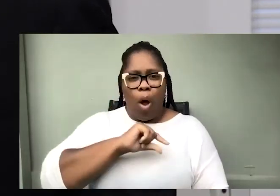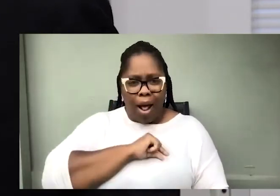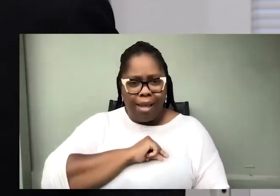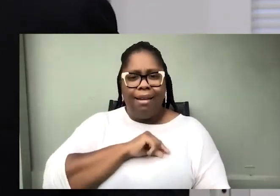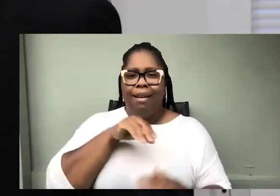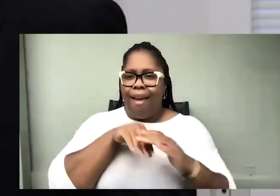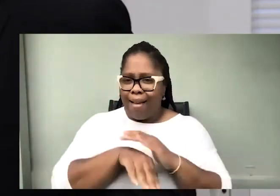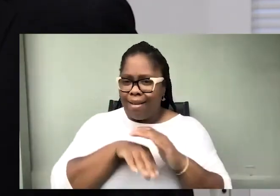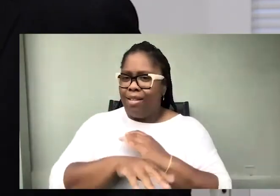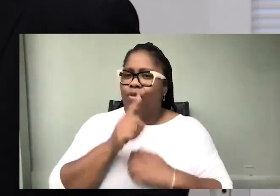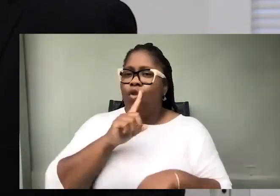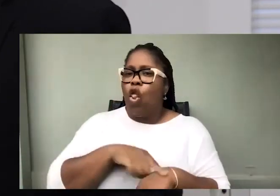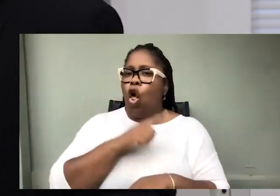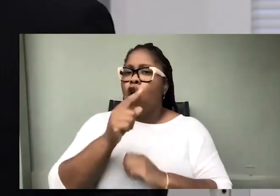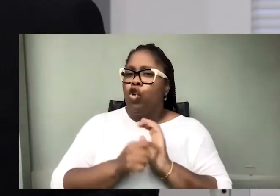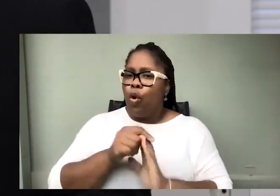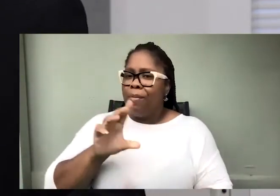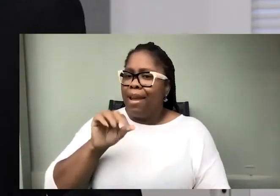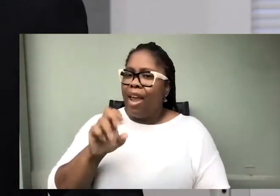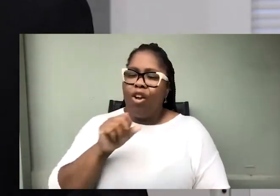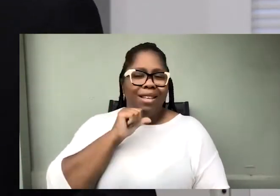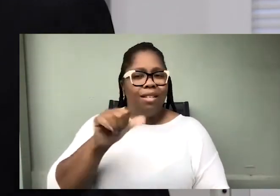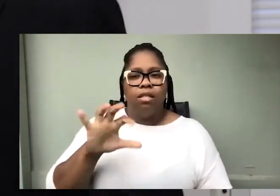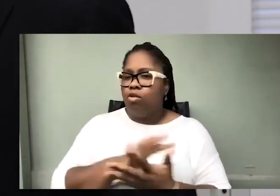that doesn't devastate families financially?